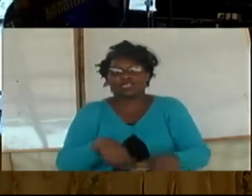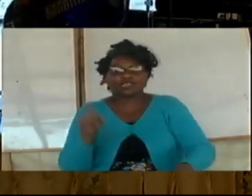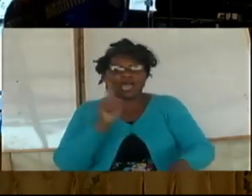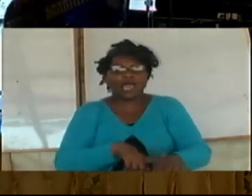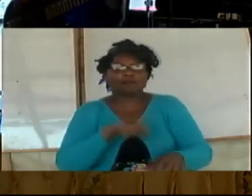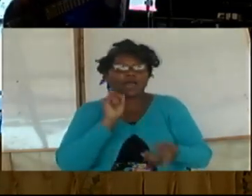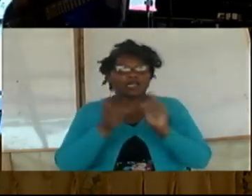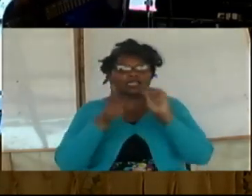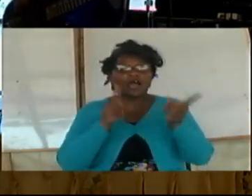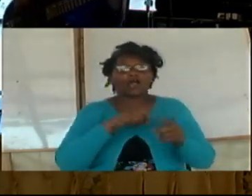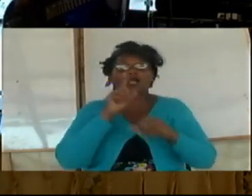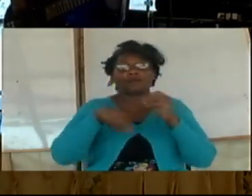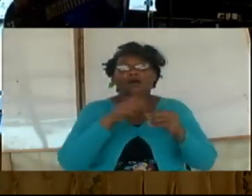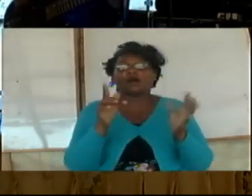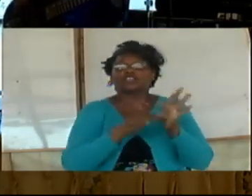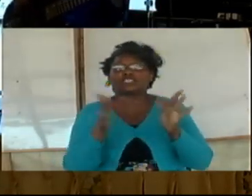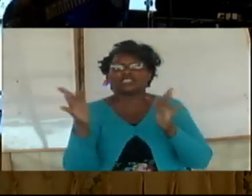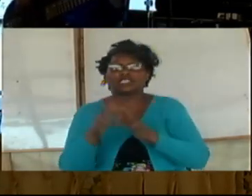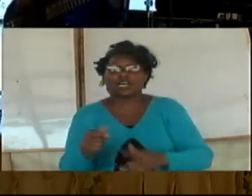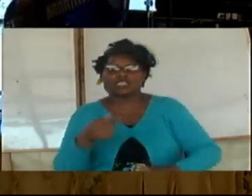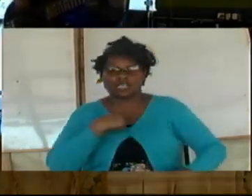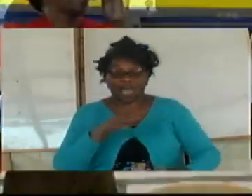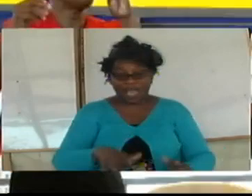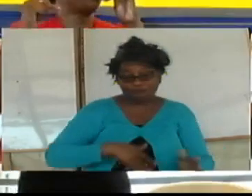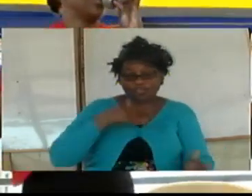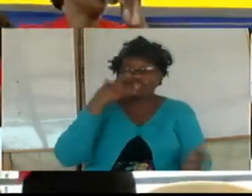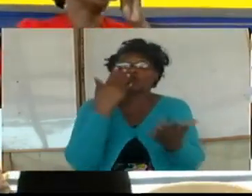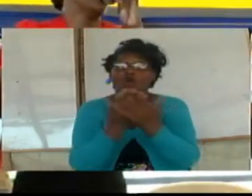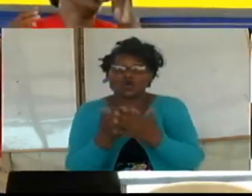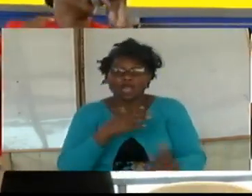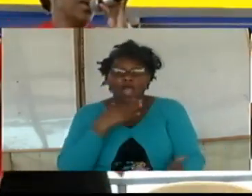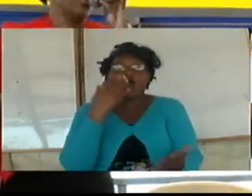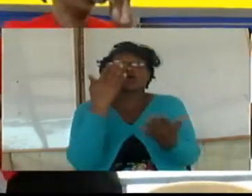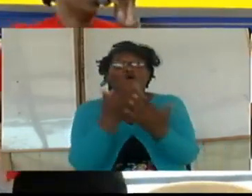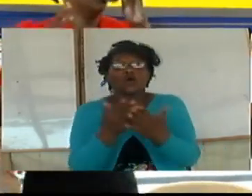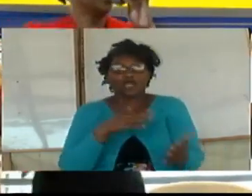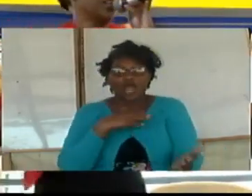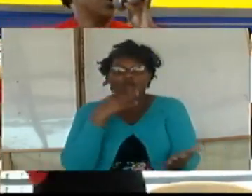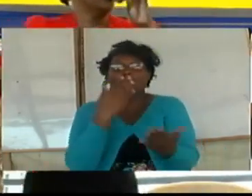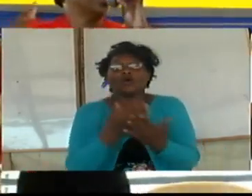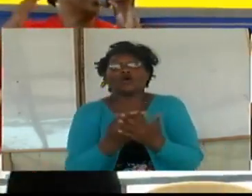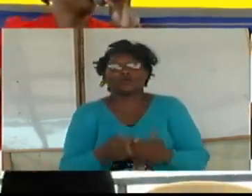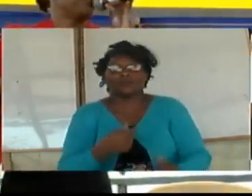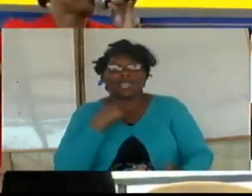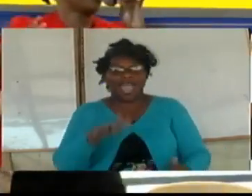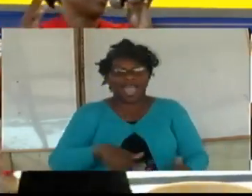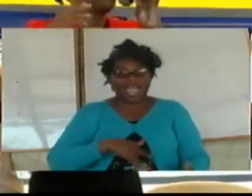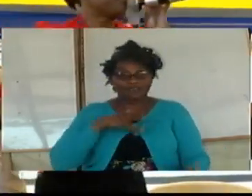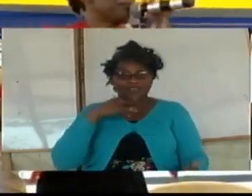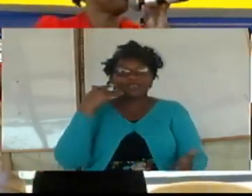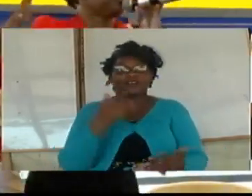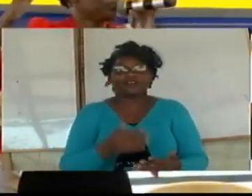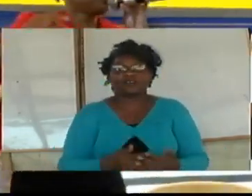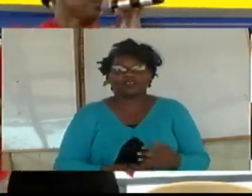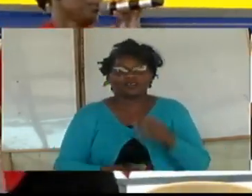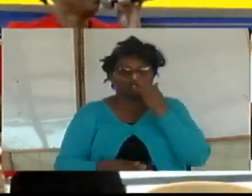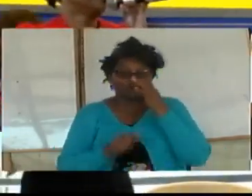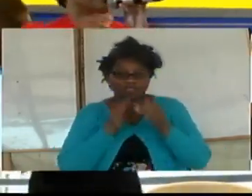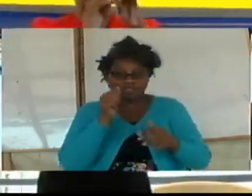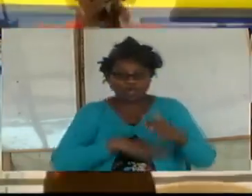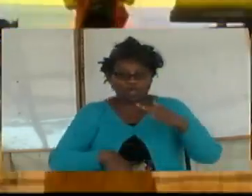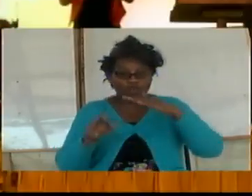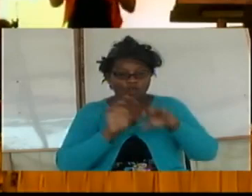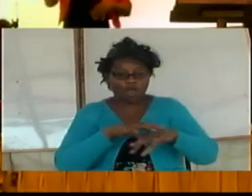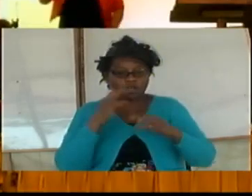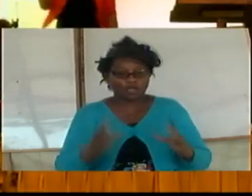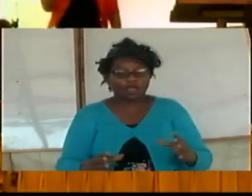Every time I talk about Jesus, I feel good, good, good. Hey, I am under